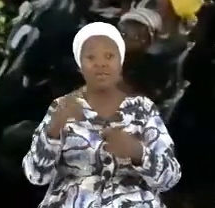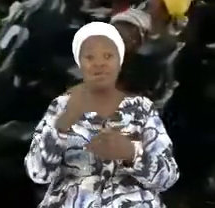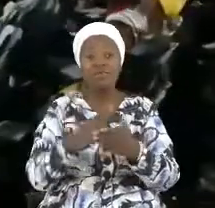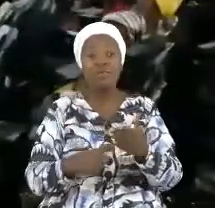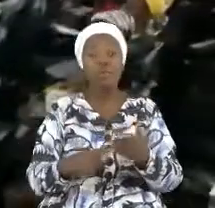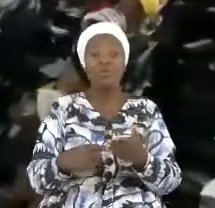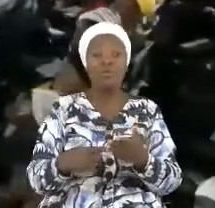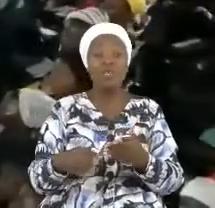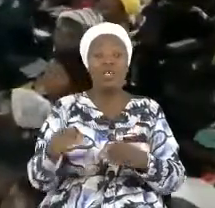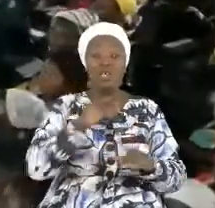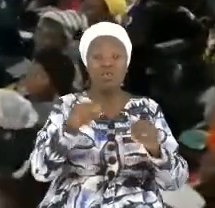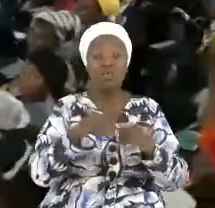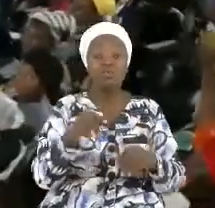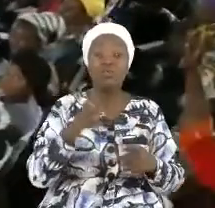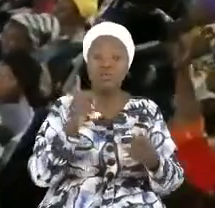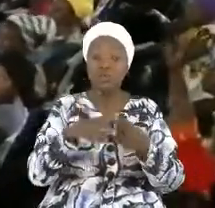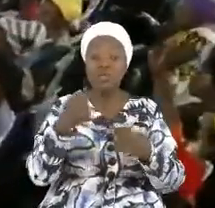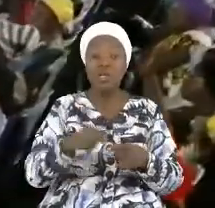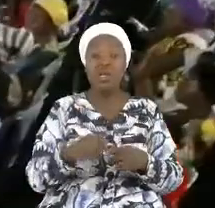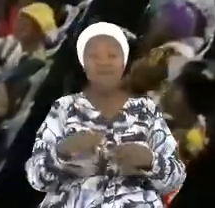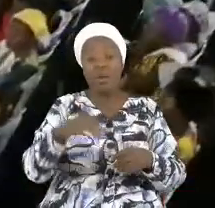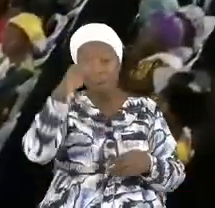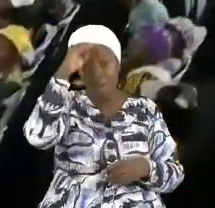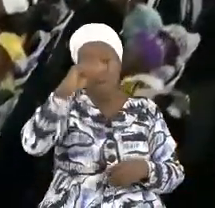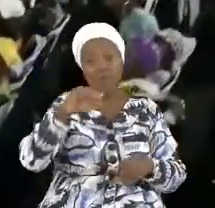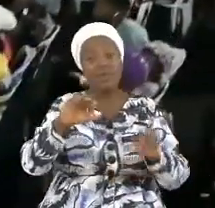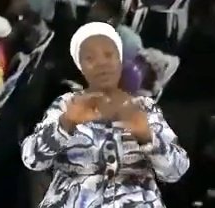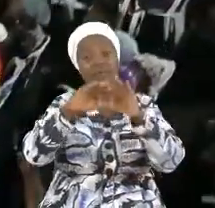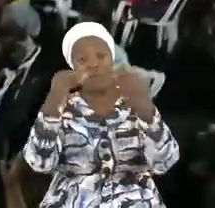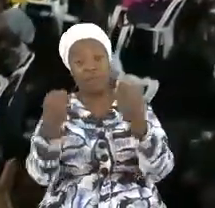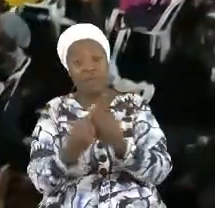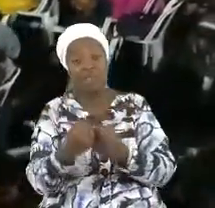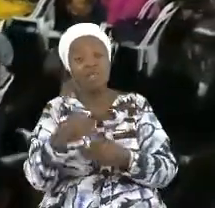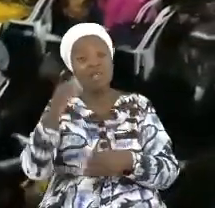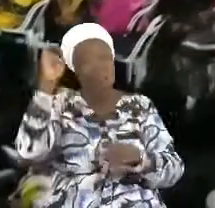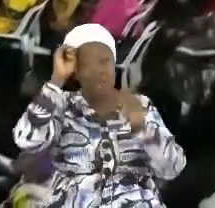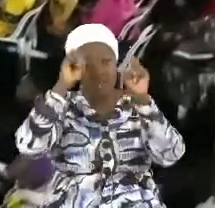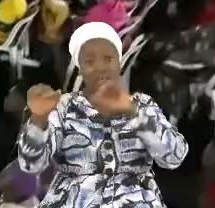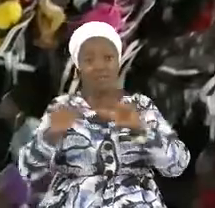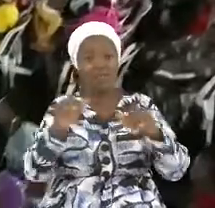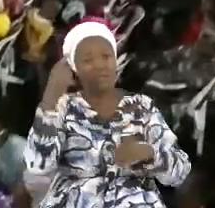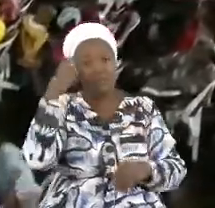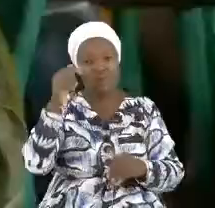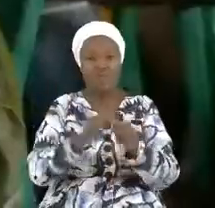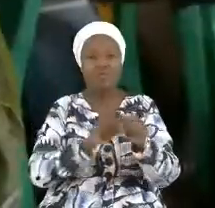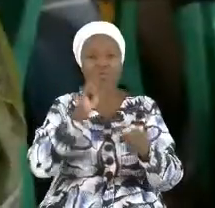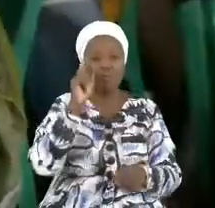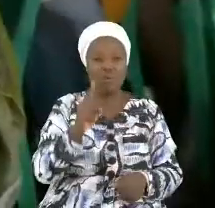human family, he does with everyone. Healing today.